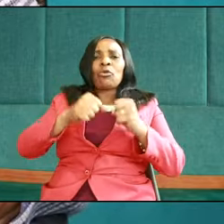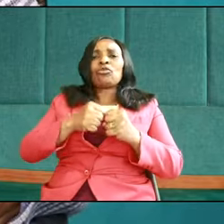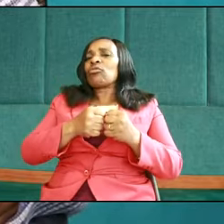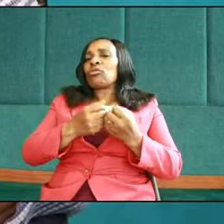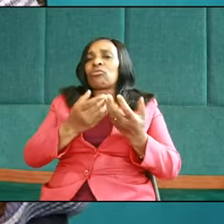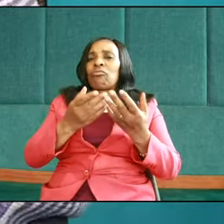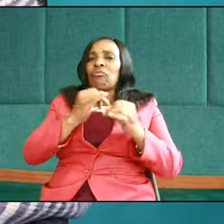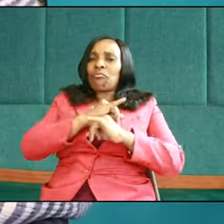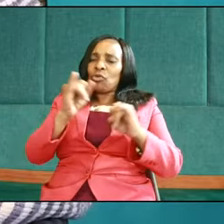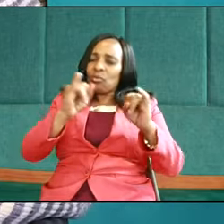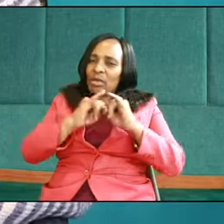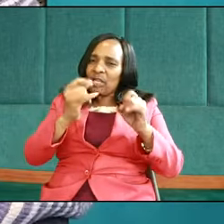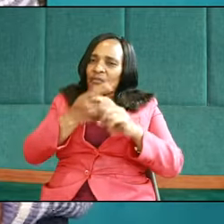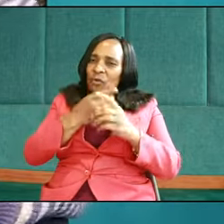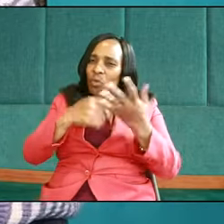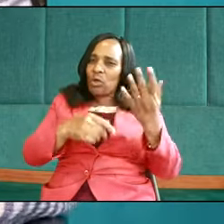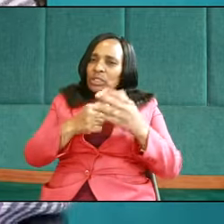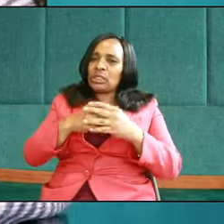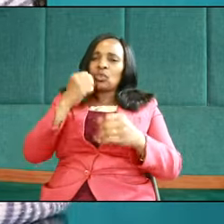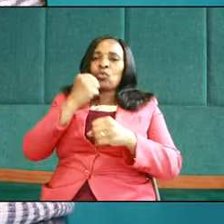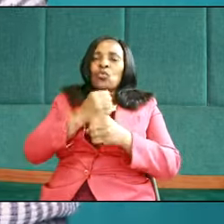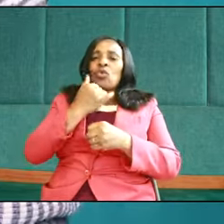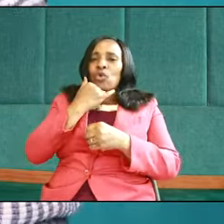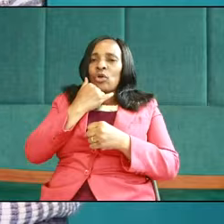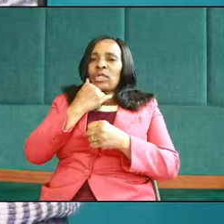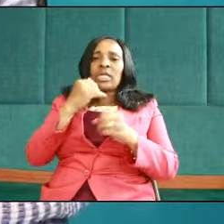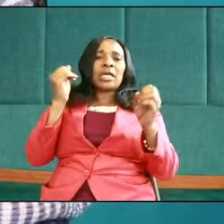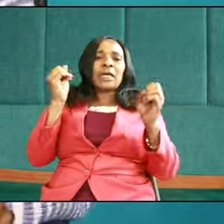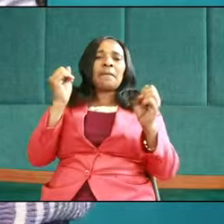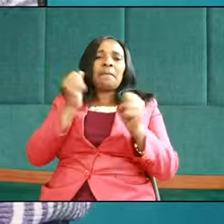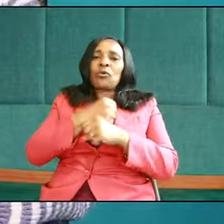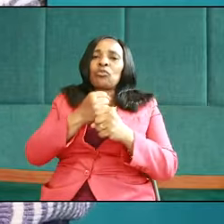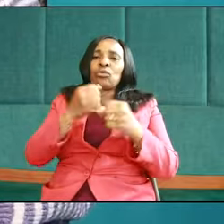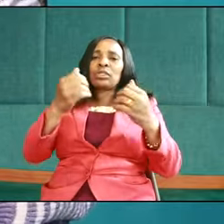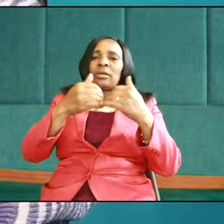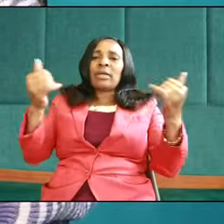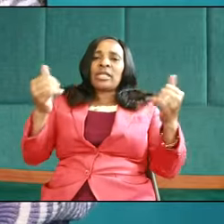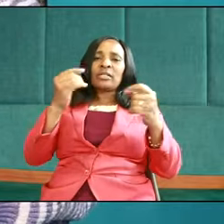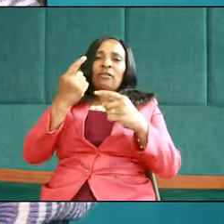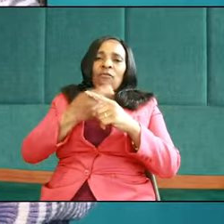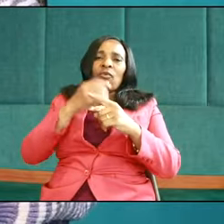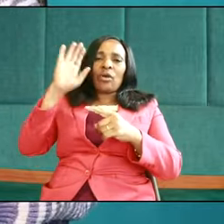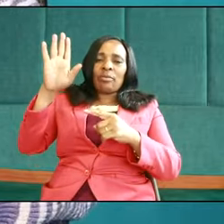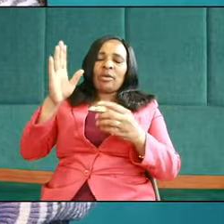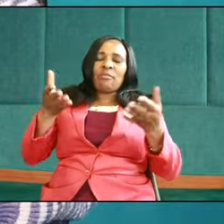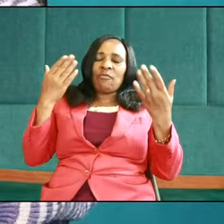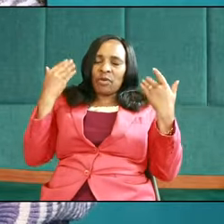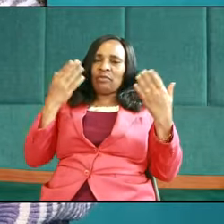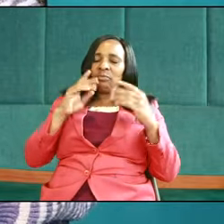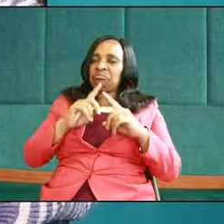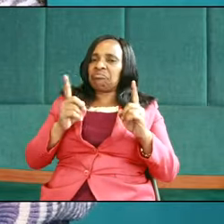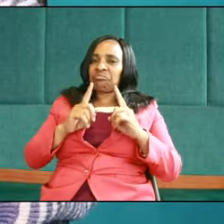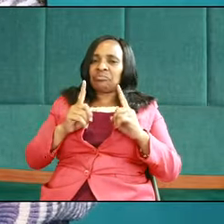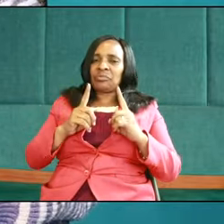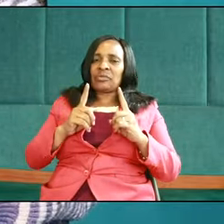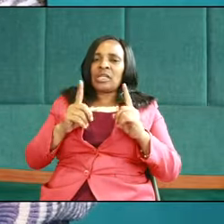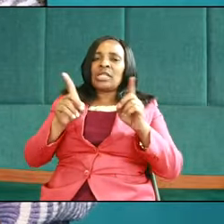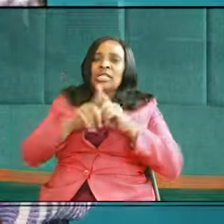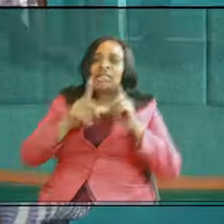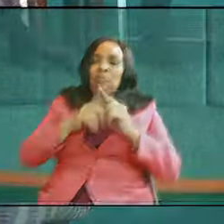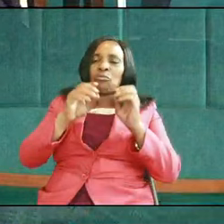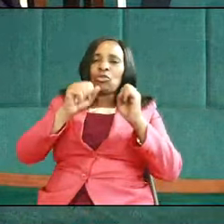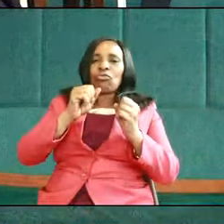from that which we do wrong, that we cannot, that we are not separated from him forever, and we can always be